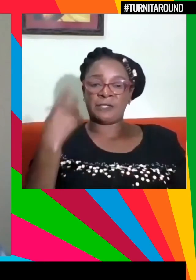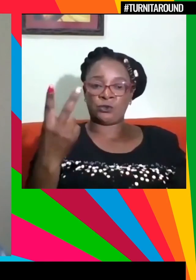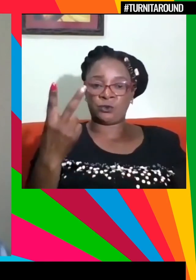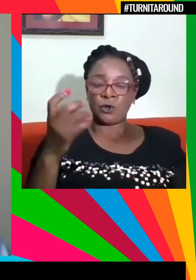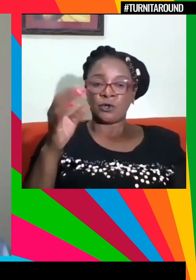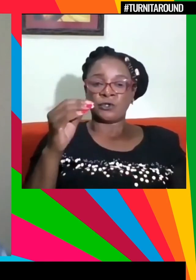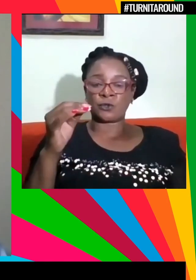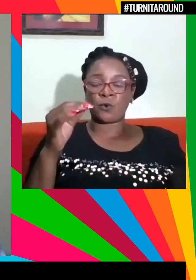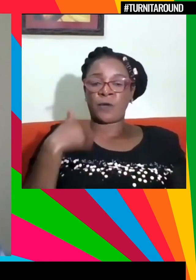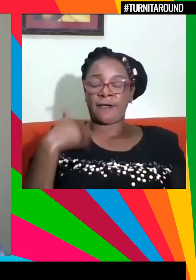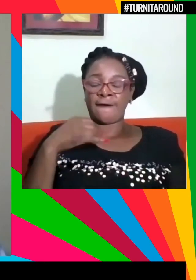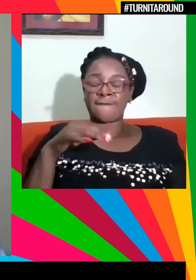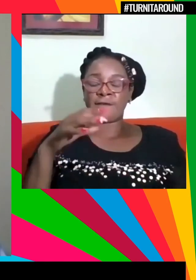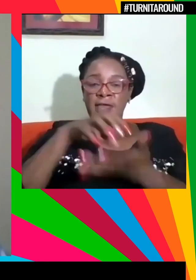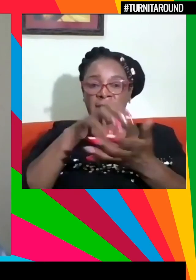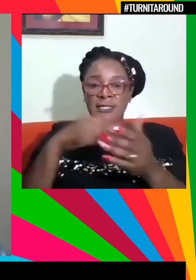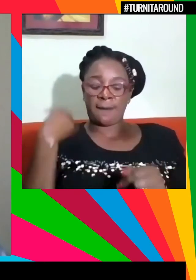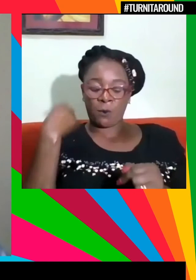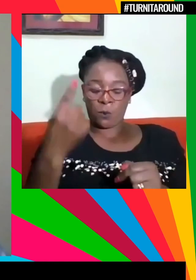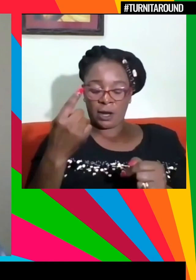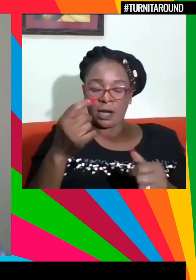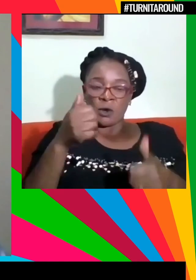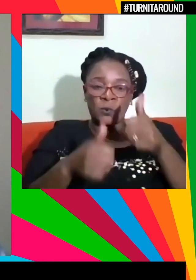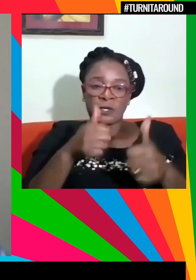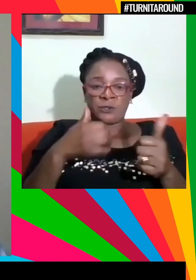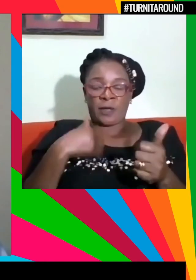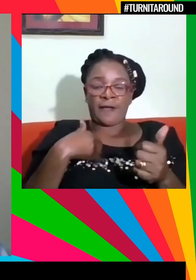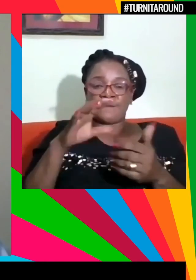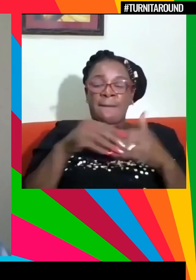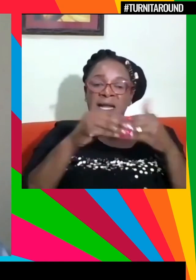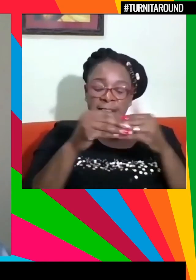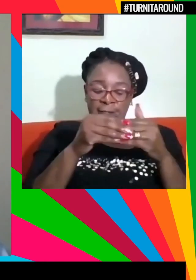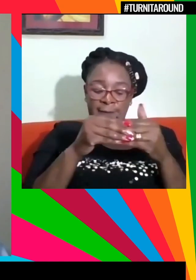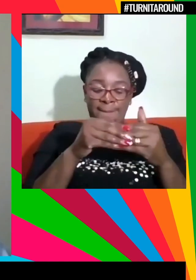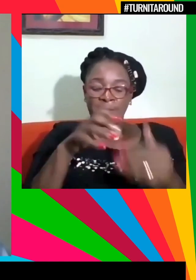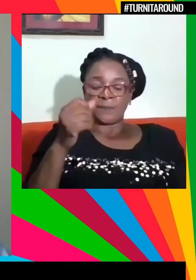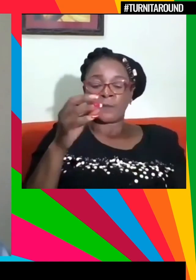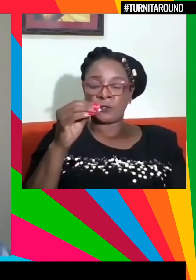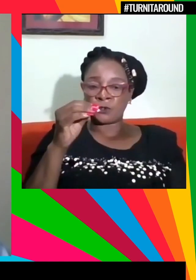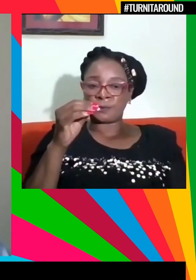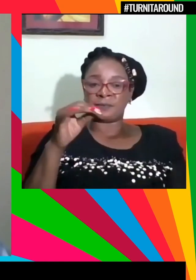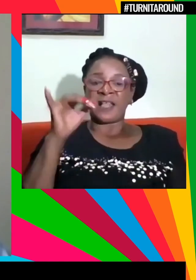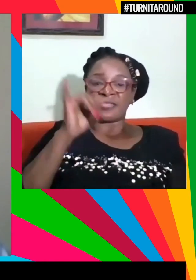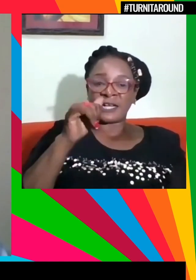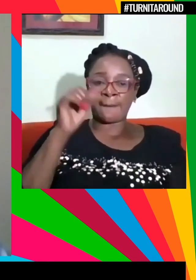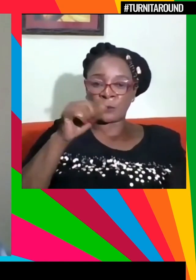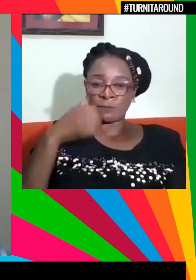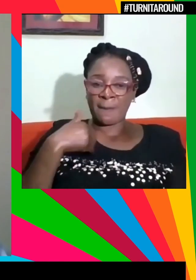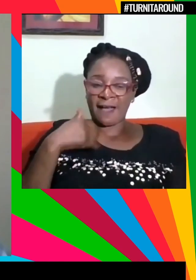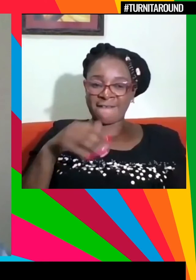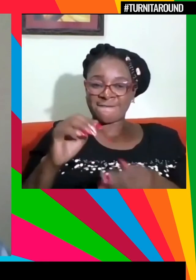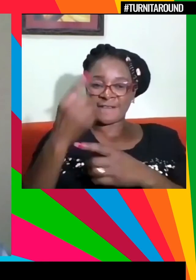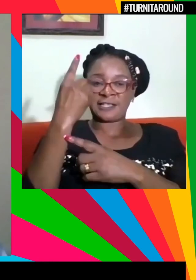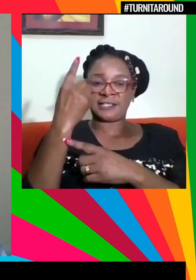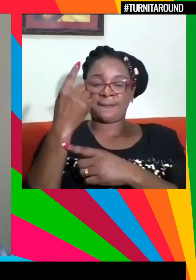our focus, number one, of course, was on reducing the ocean plastic. So that would be my first bit of advice